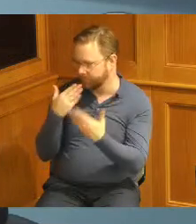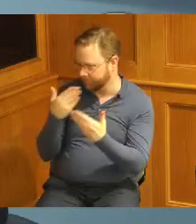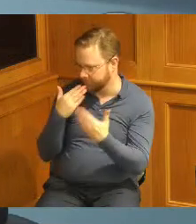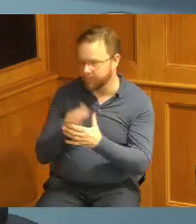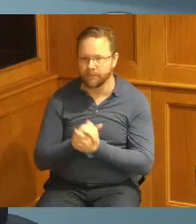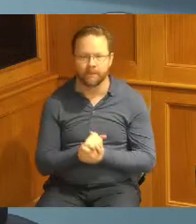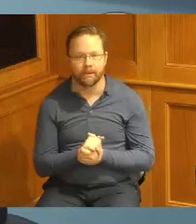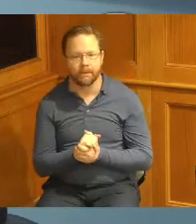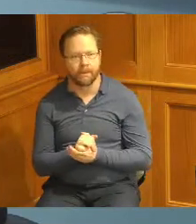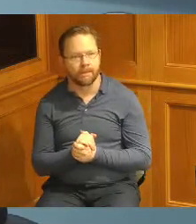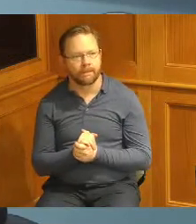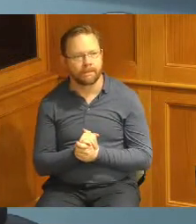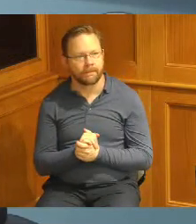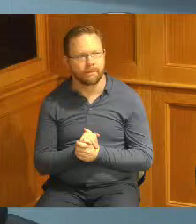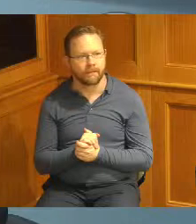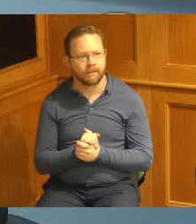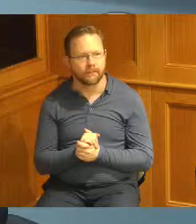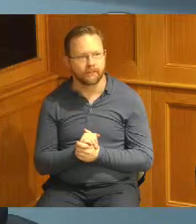Chair.